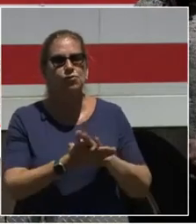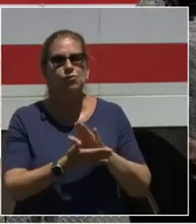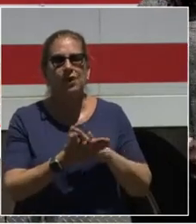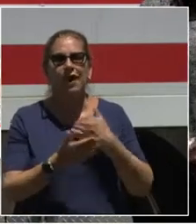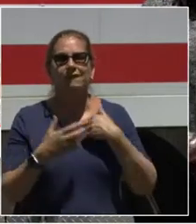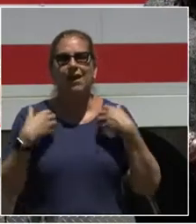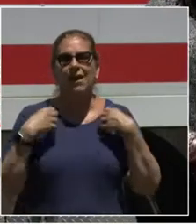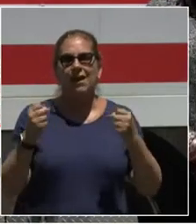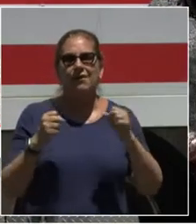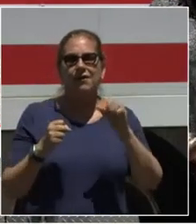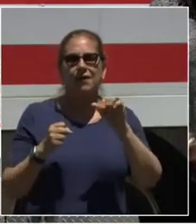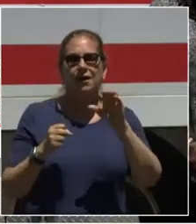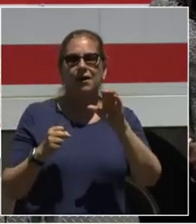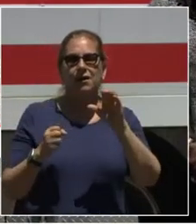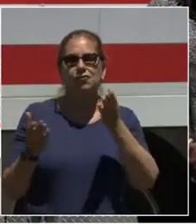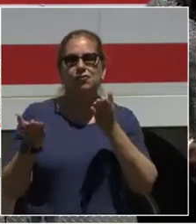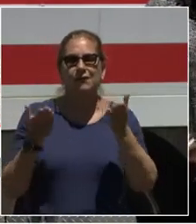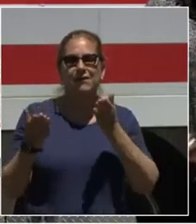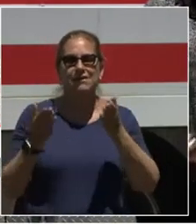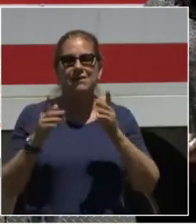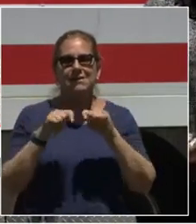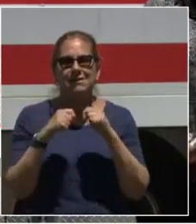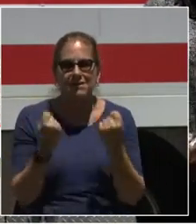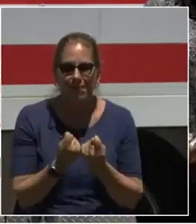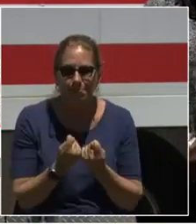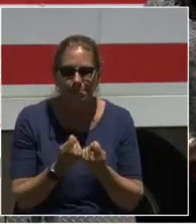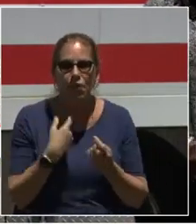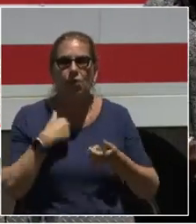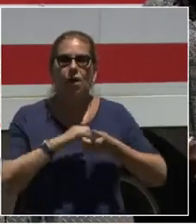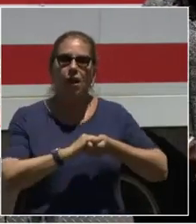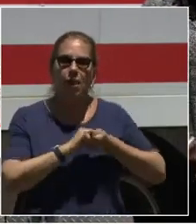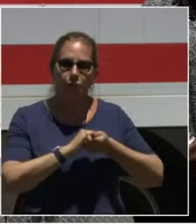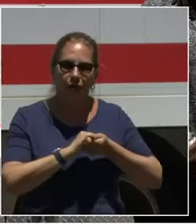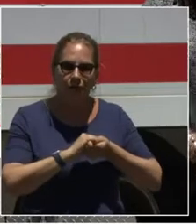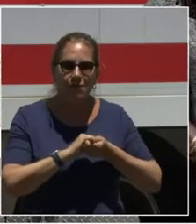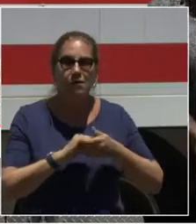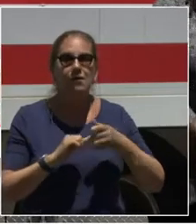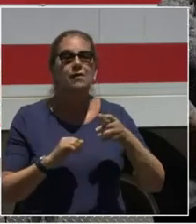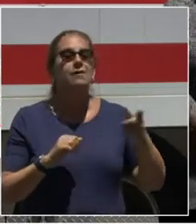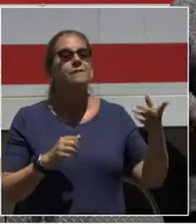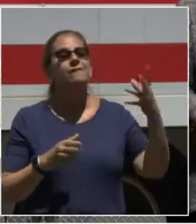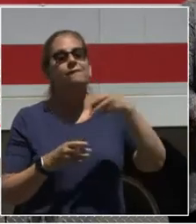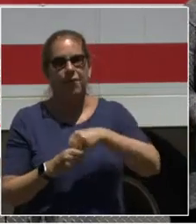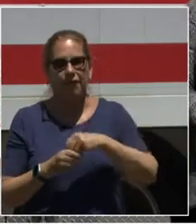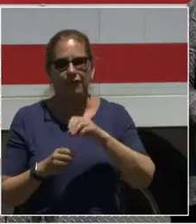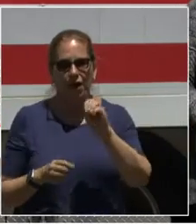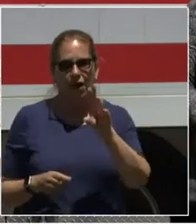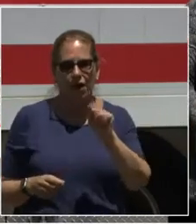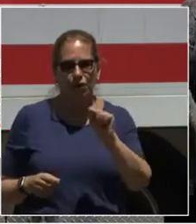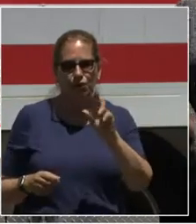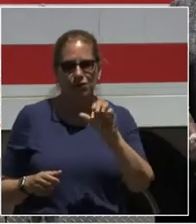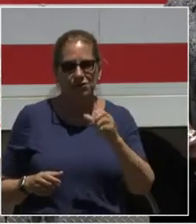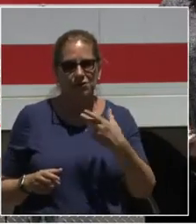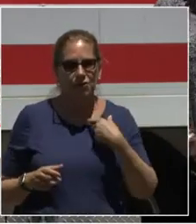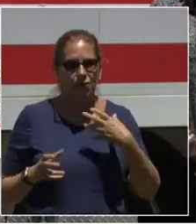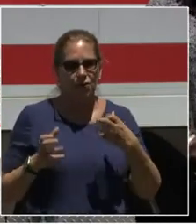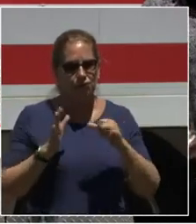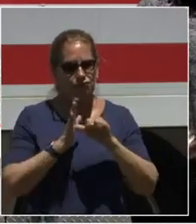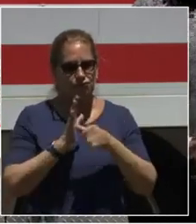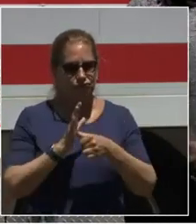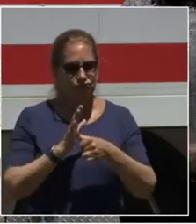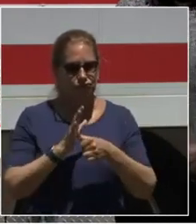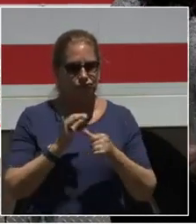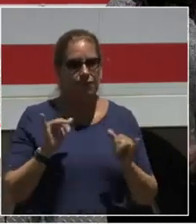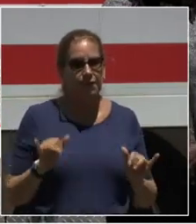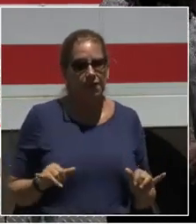that collaborate together on outreach to families where we have an outstanding record. I do want to reiterate the point. While we know we